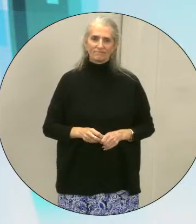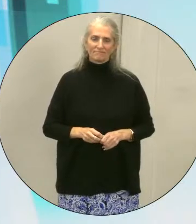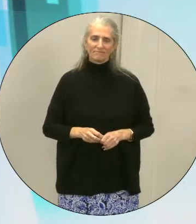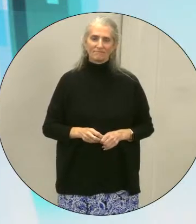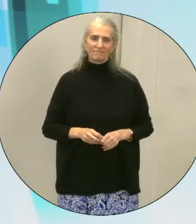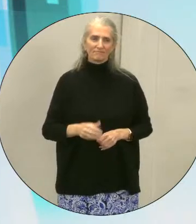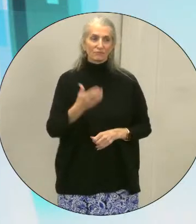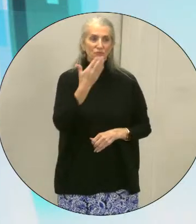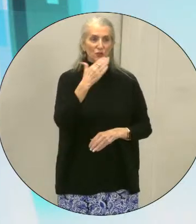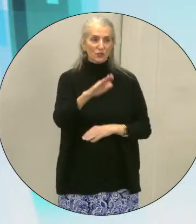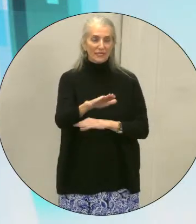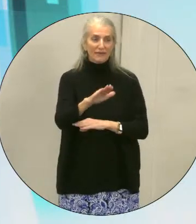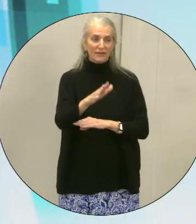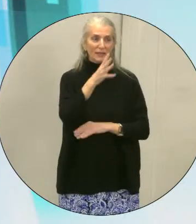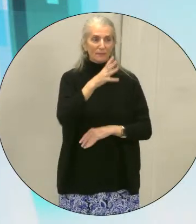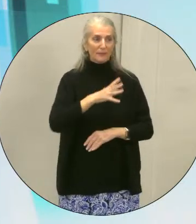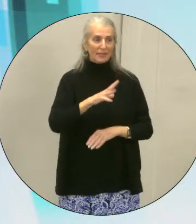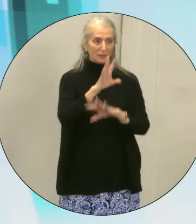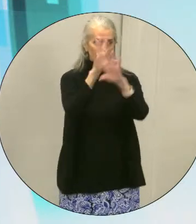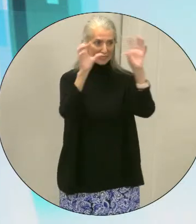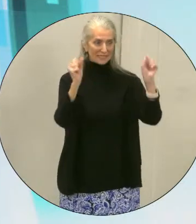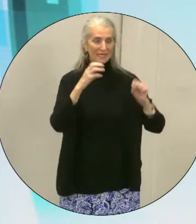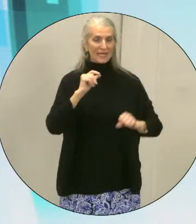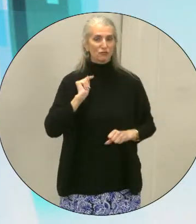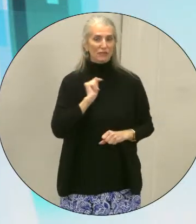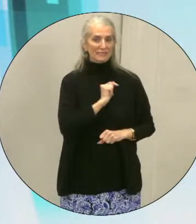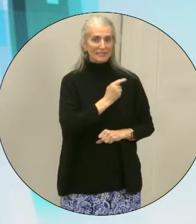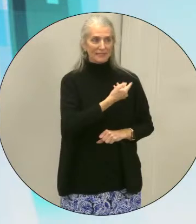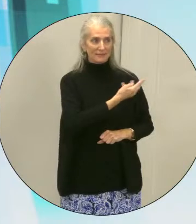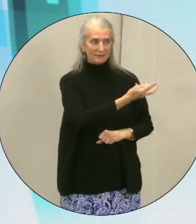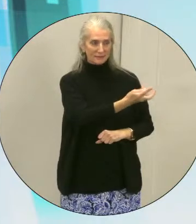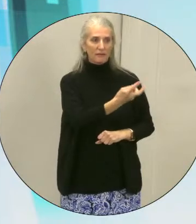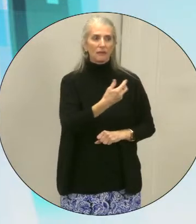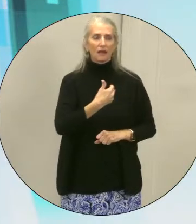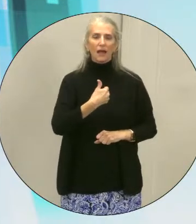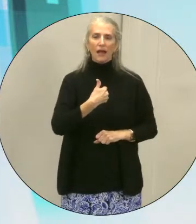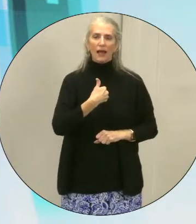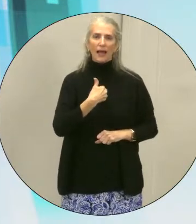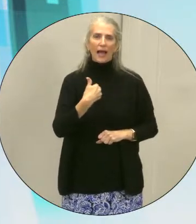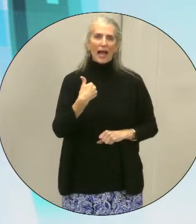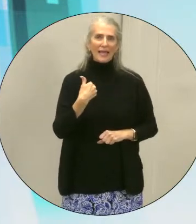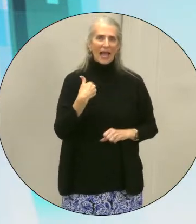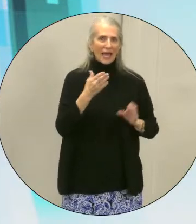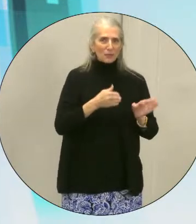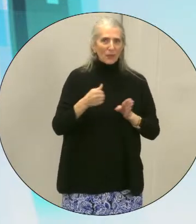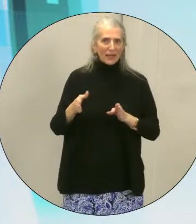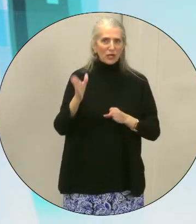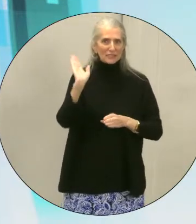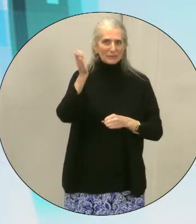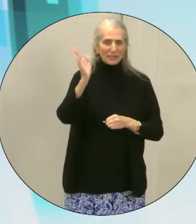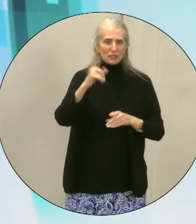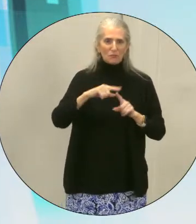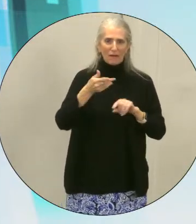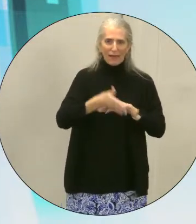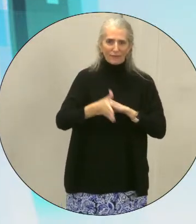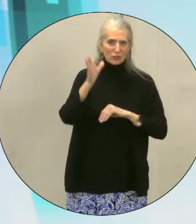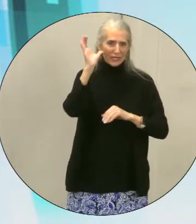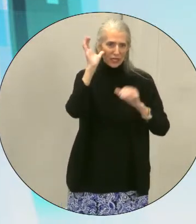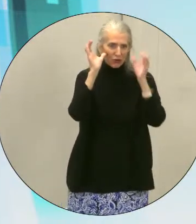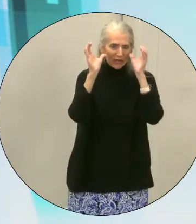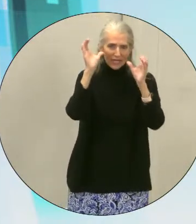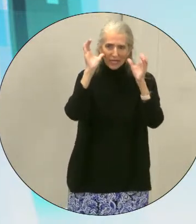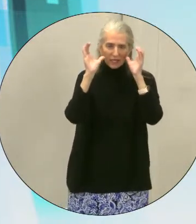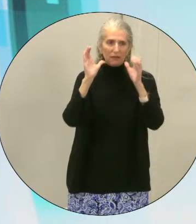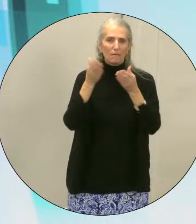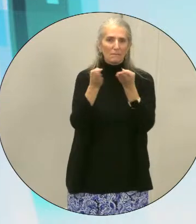Good evening, Madam President and trustees. I had a prepared speech, but after hearing all of your public